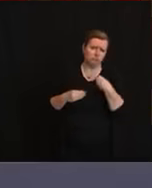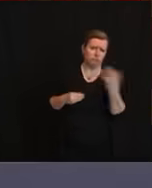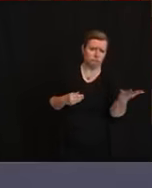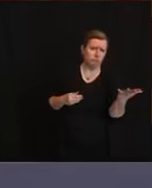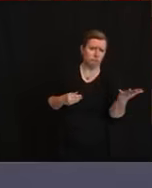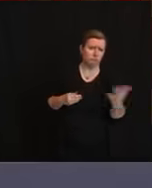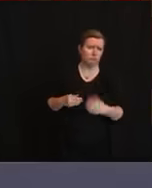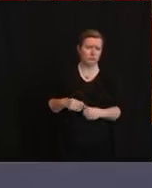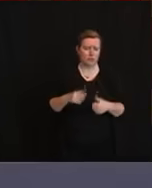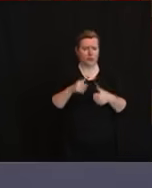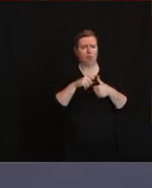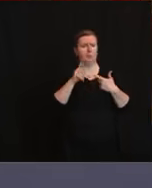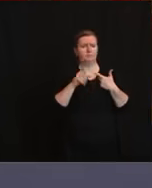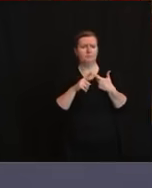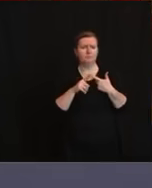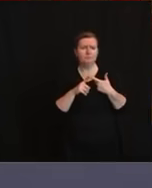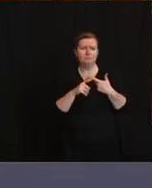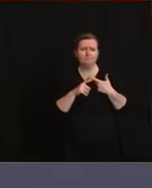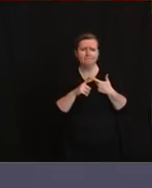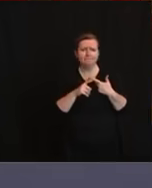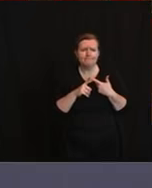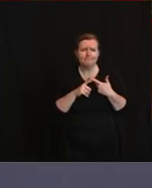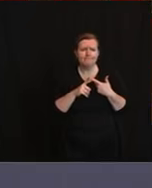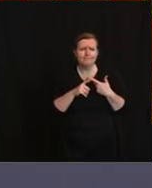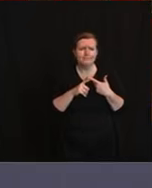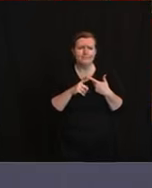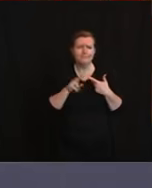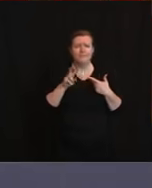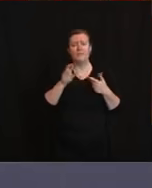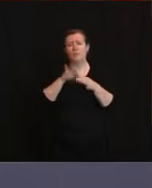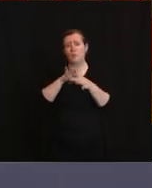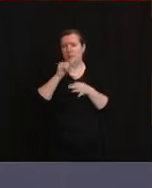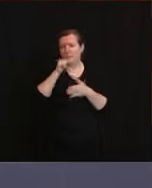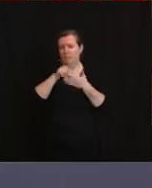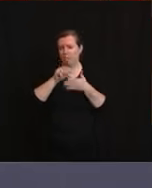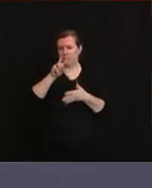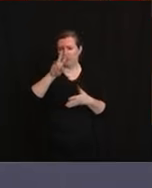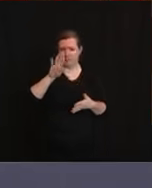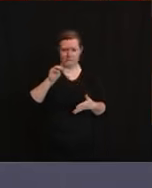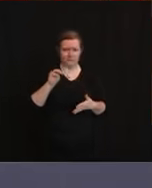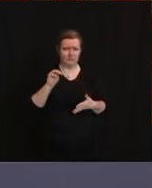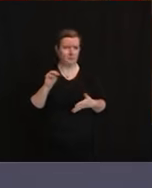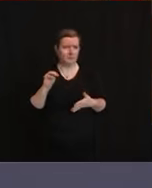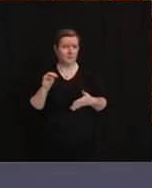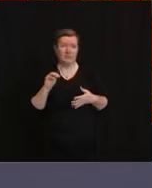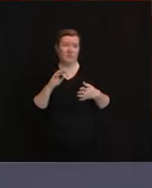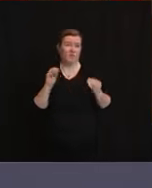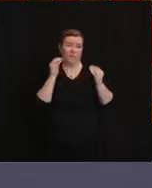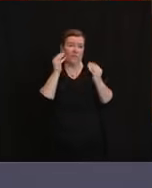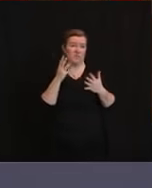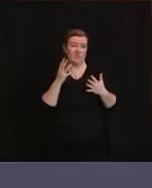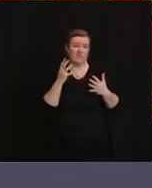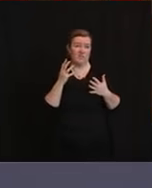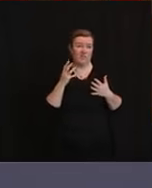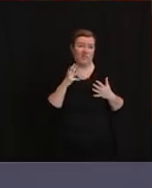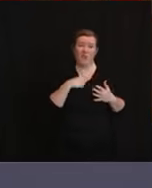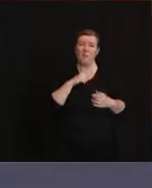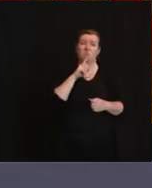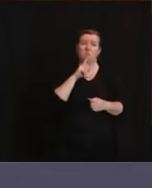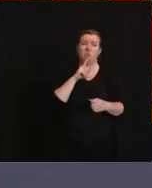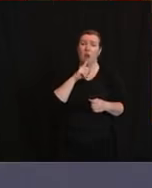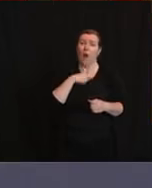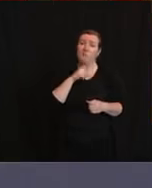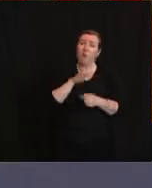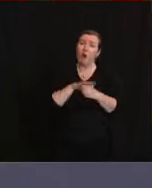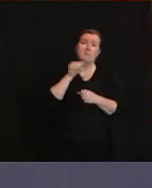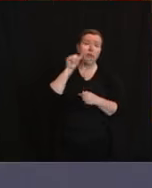I've got no more insights. I apologize into the mail-in ballots that were left there, but I promised yesterday we'd follow up with you. I'm not sure we had, but let's make sure